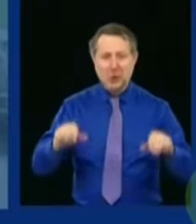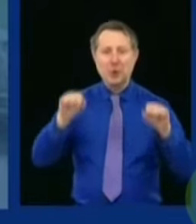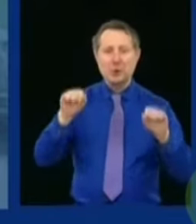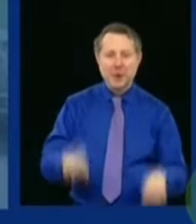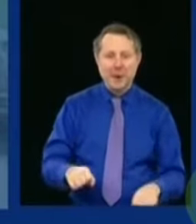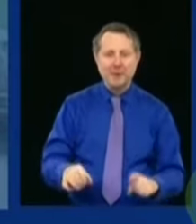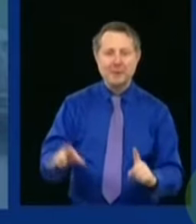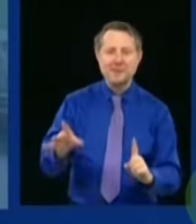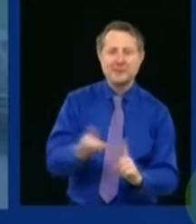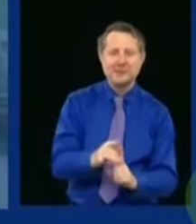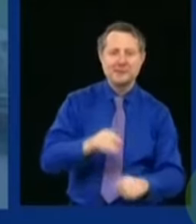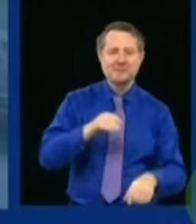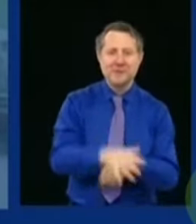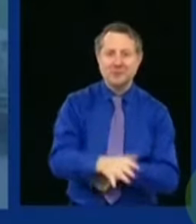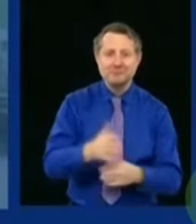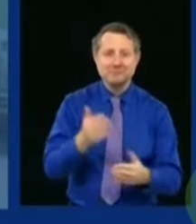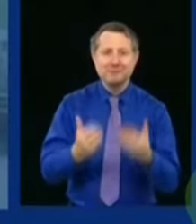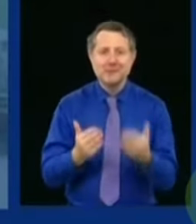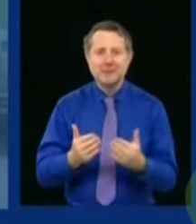didn't know it.